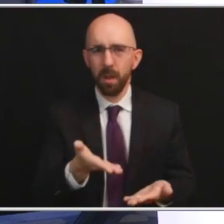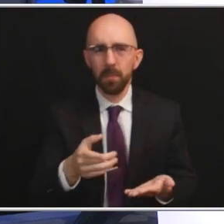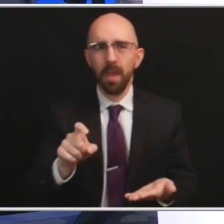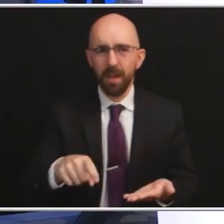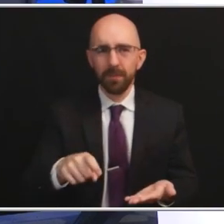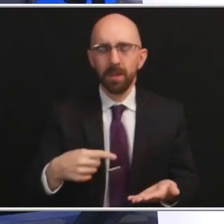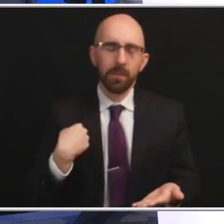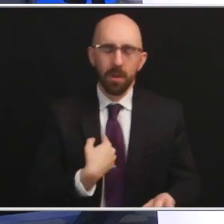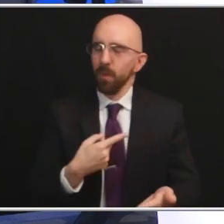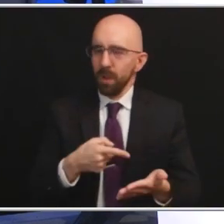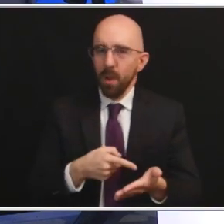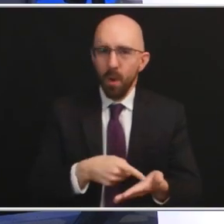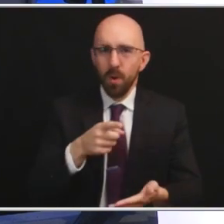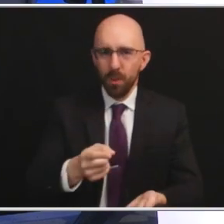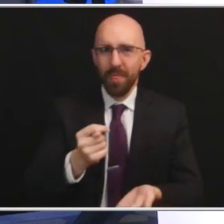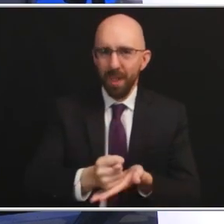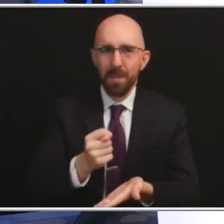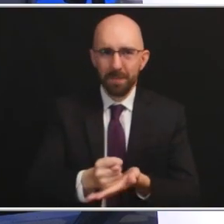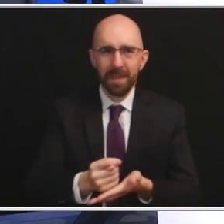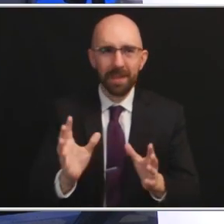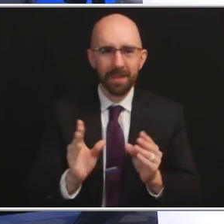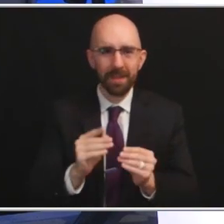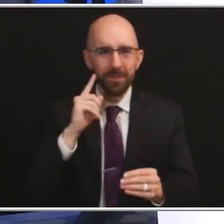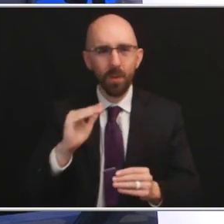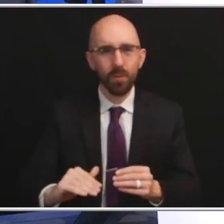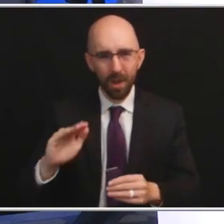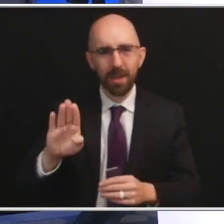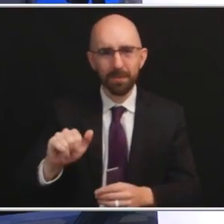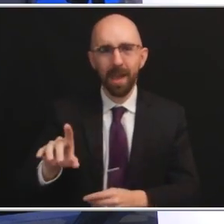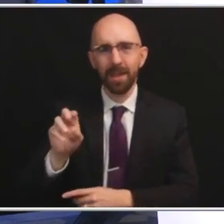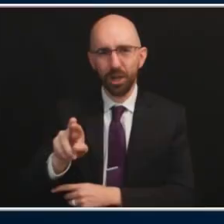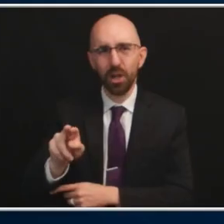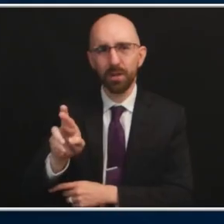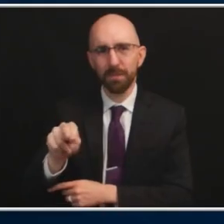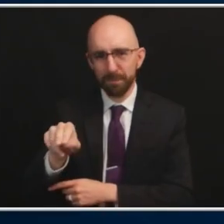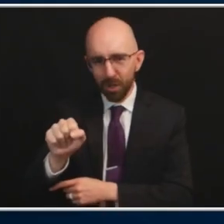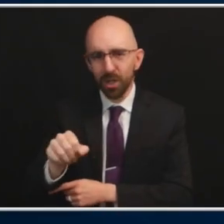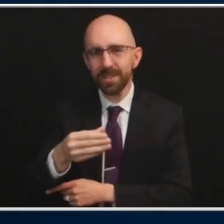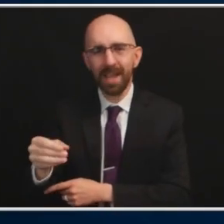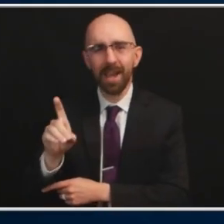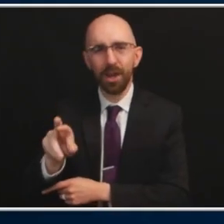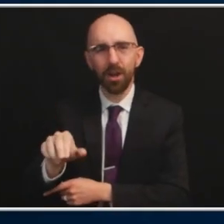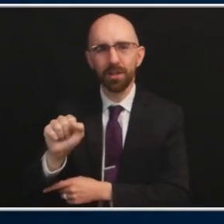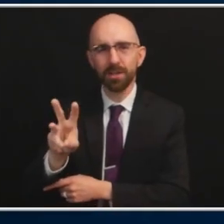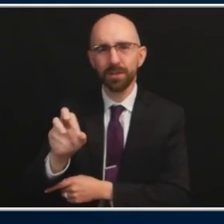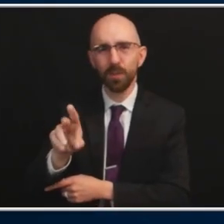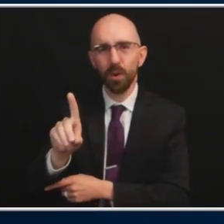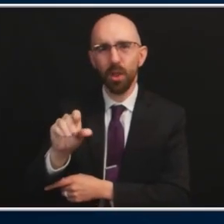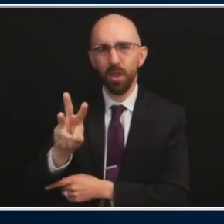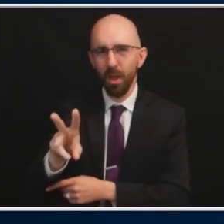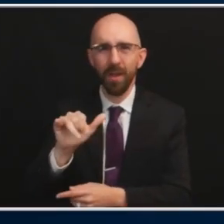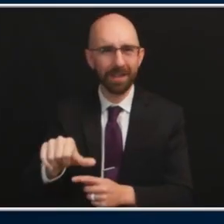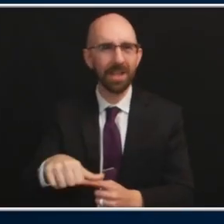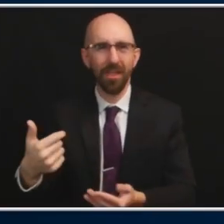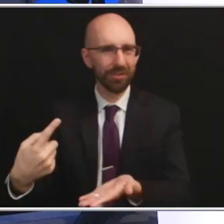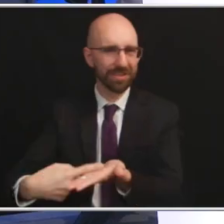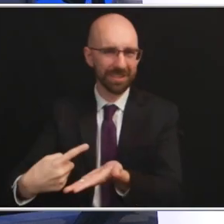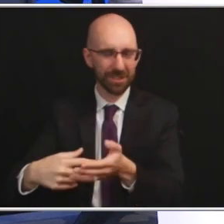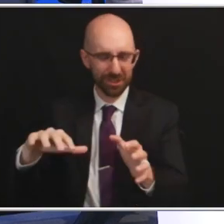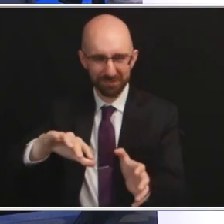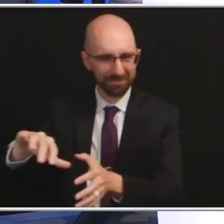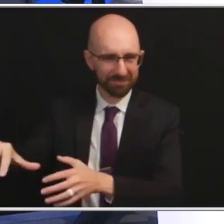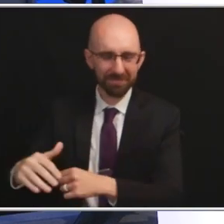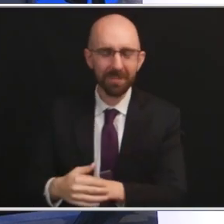some therapy sessions for being raised by Dr. Burns, Dr. Swerdlow, but that's a whole different discussion for a different time. You named the